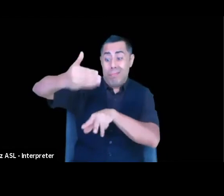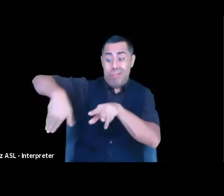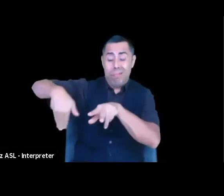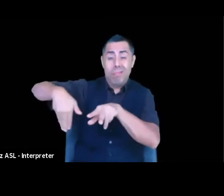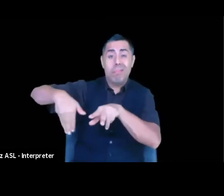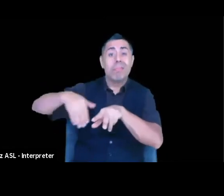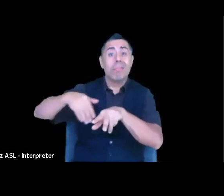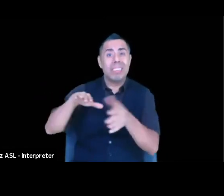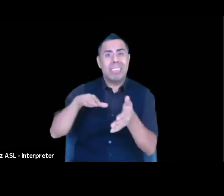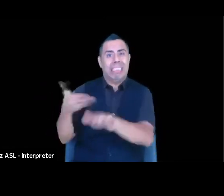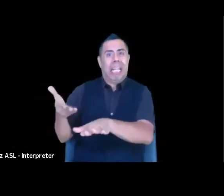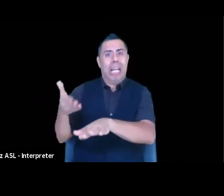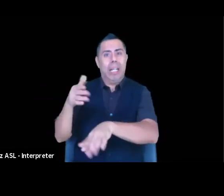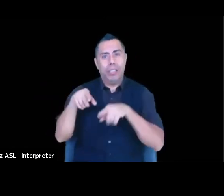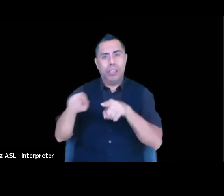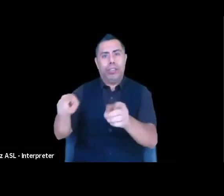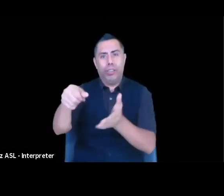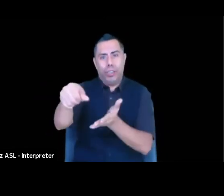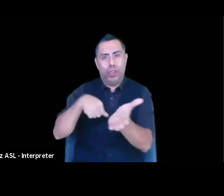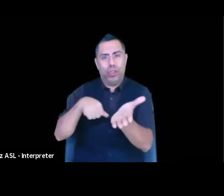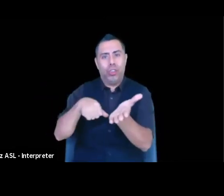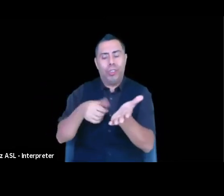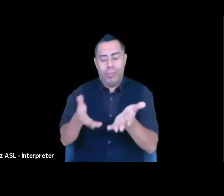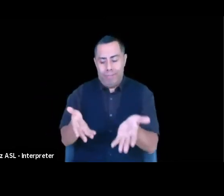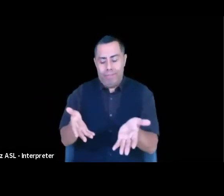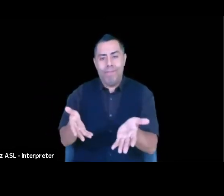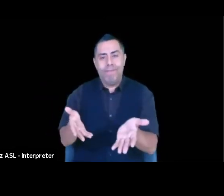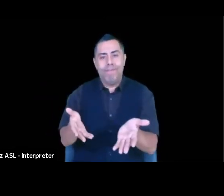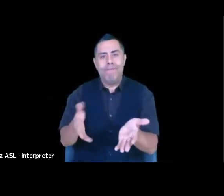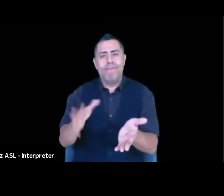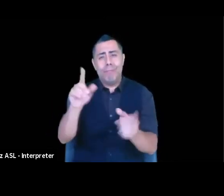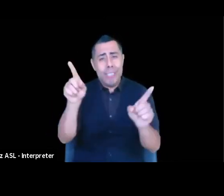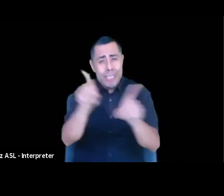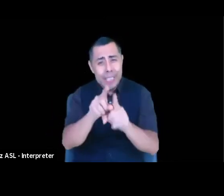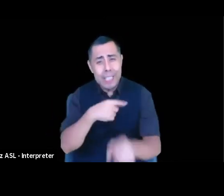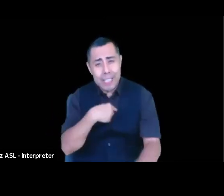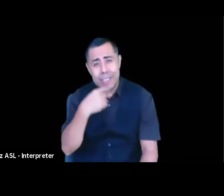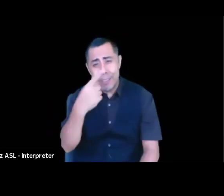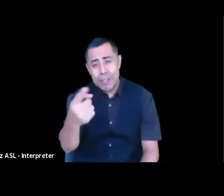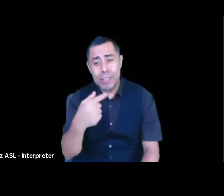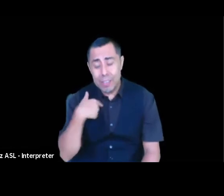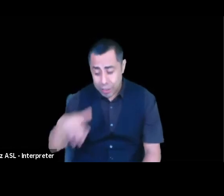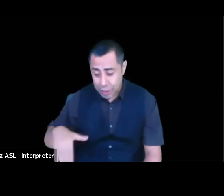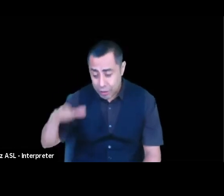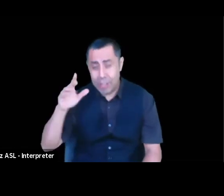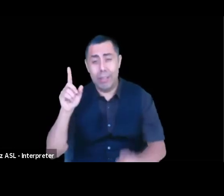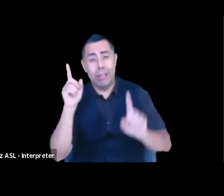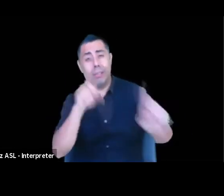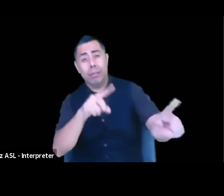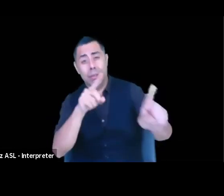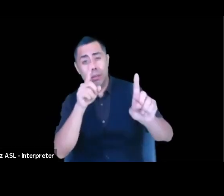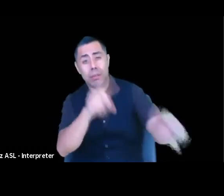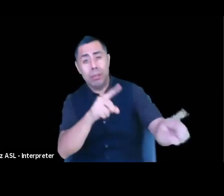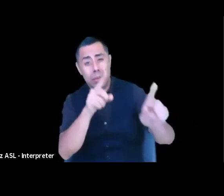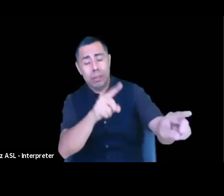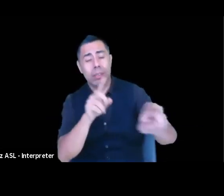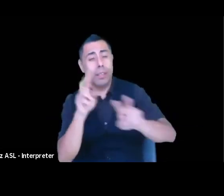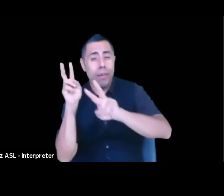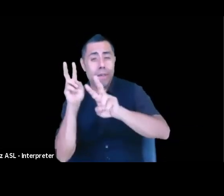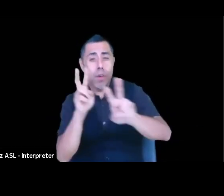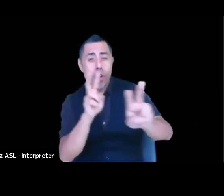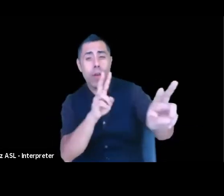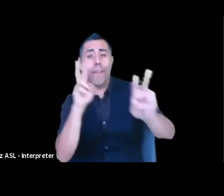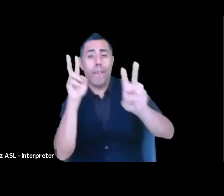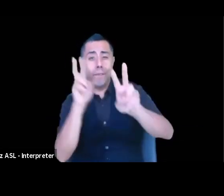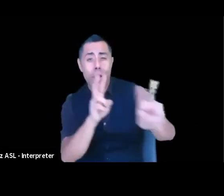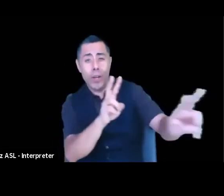that, you know, just like I said, growing up, all these funerals really, really traumatized me. So I felt like that really, we needed to talk about